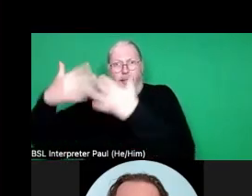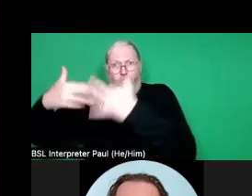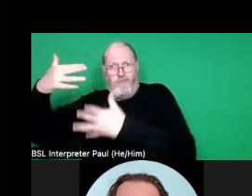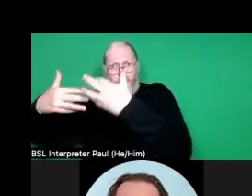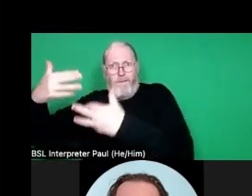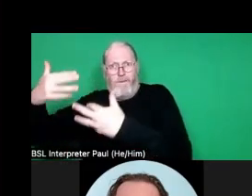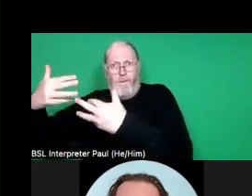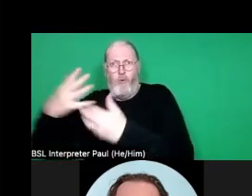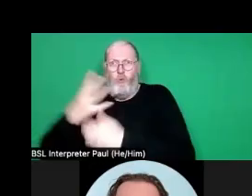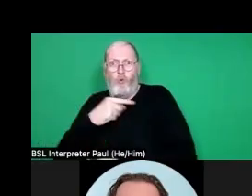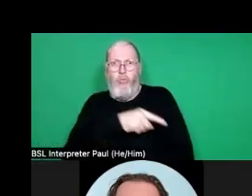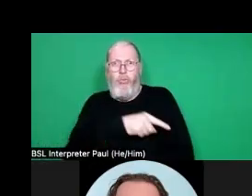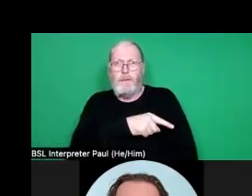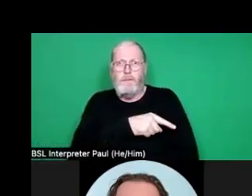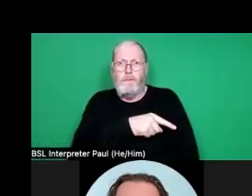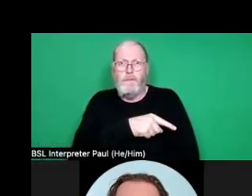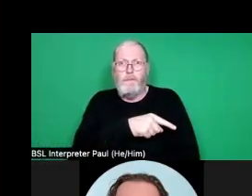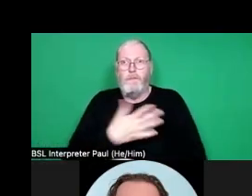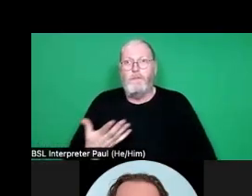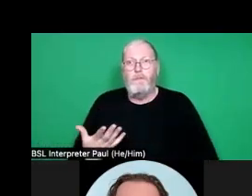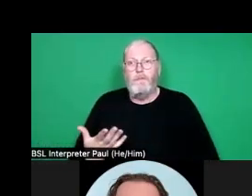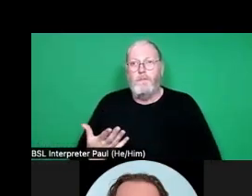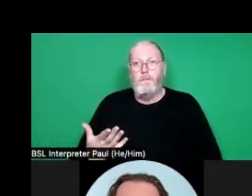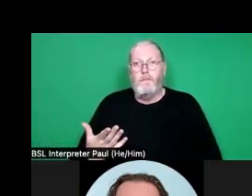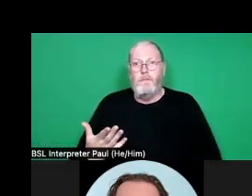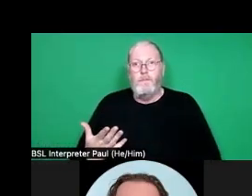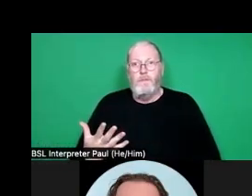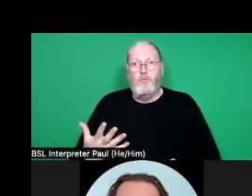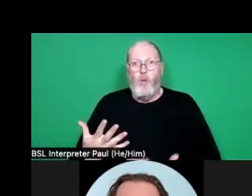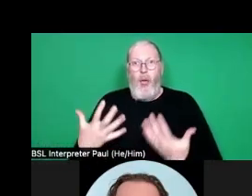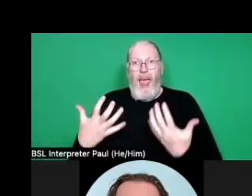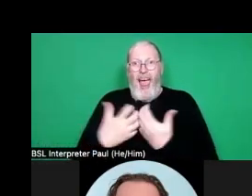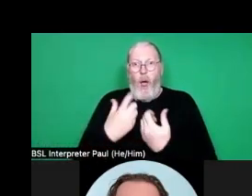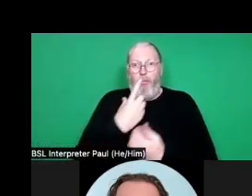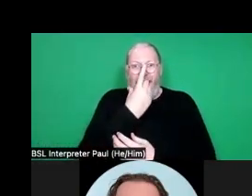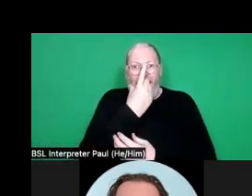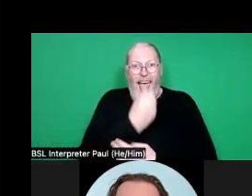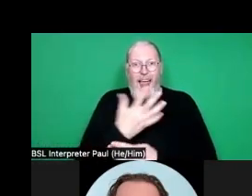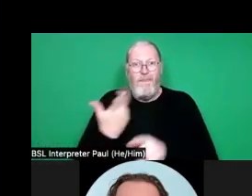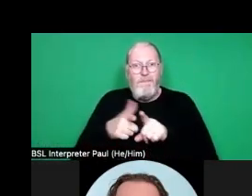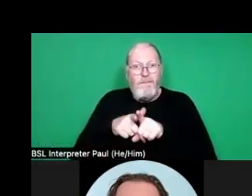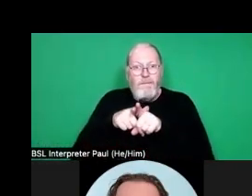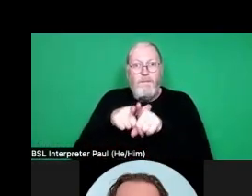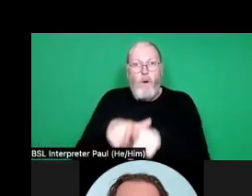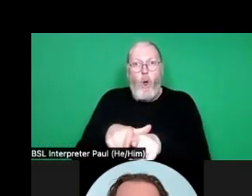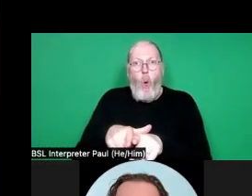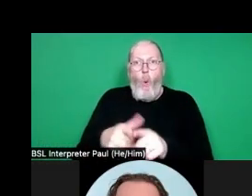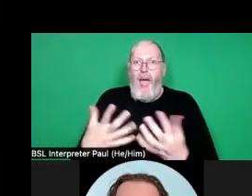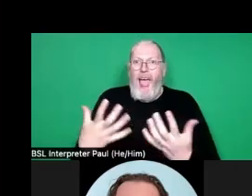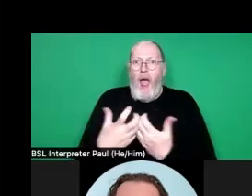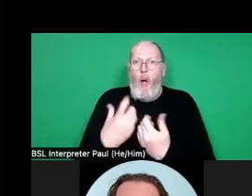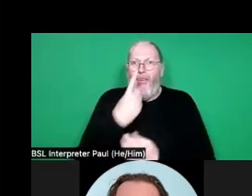they still follow and rely on this algorithm and trusting the algorithm to